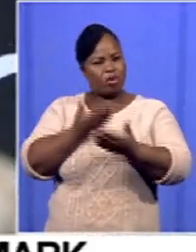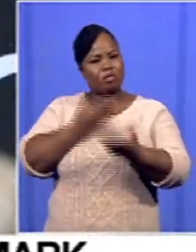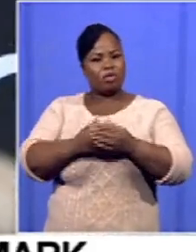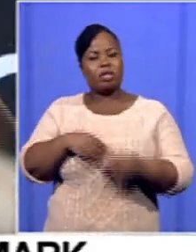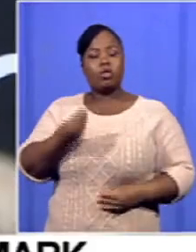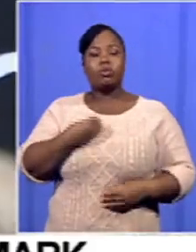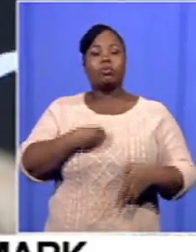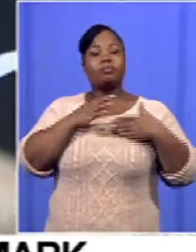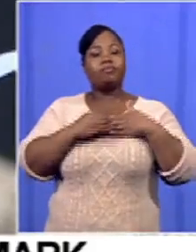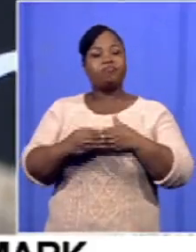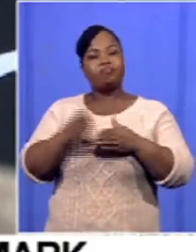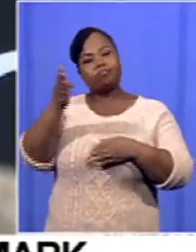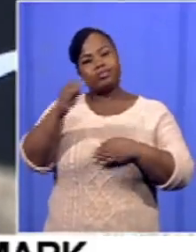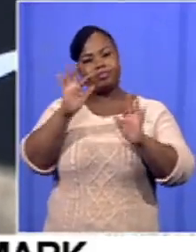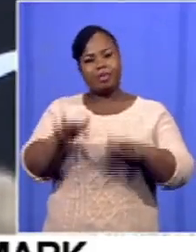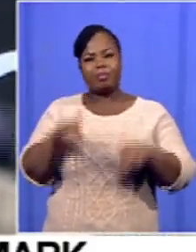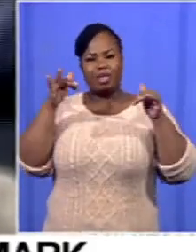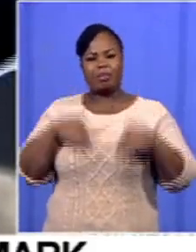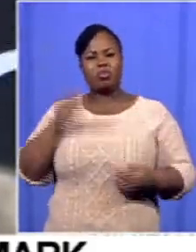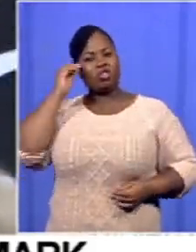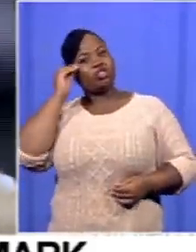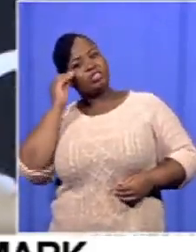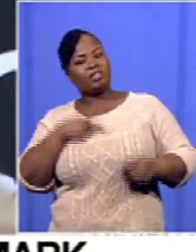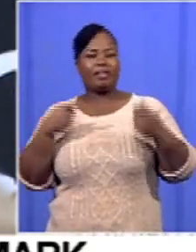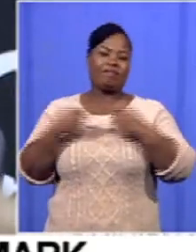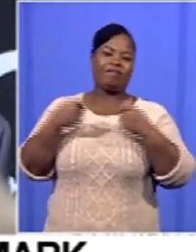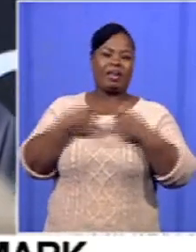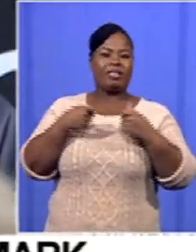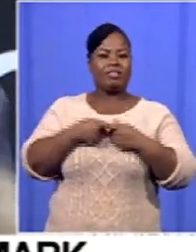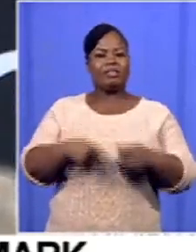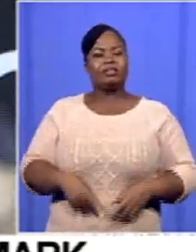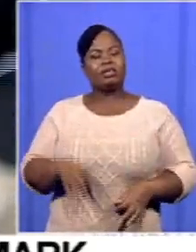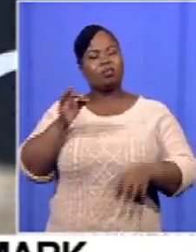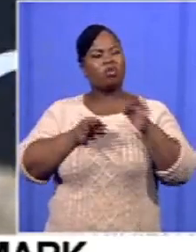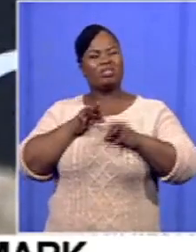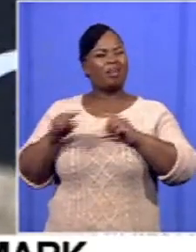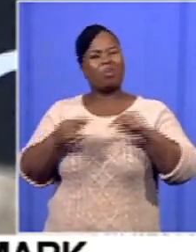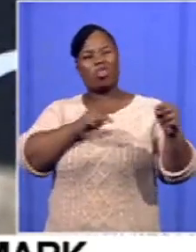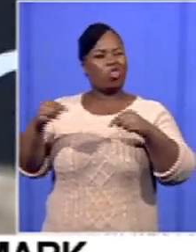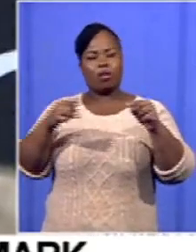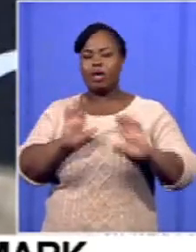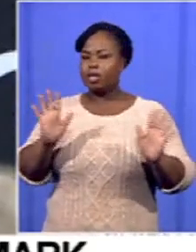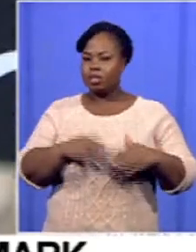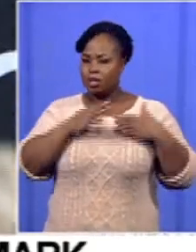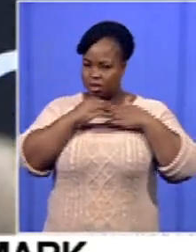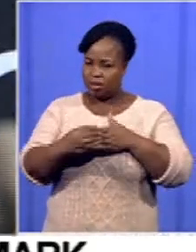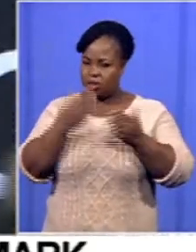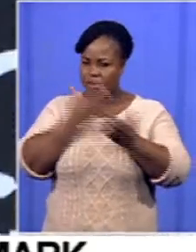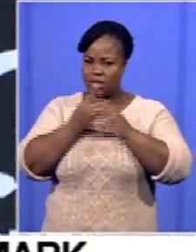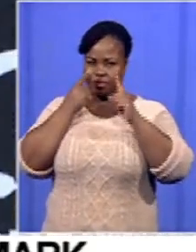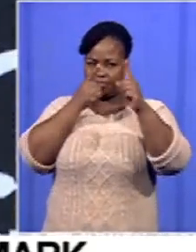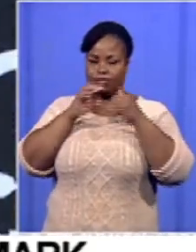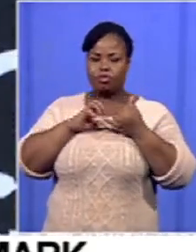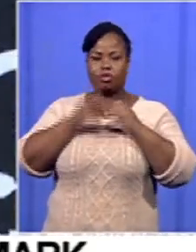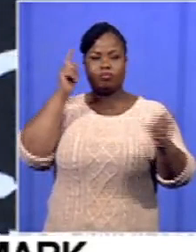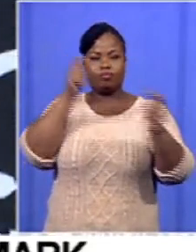youth leadership in parliament that's not interested in fighting intra-party politics, but a leadership that is committed to bringing